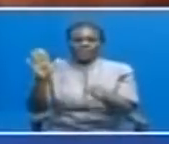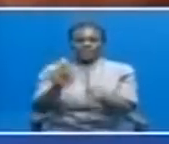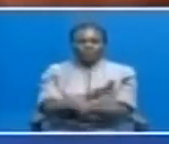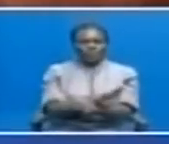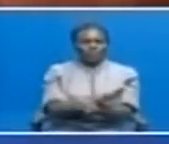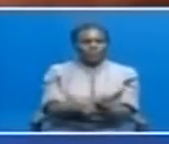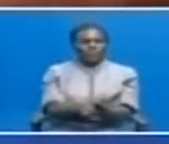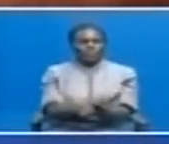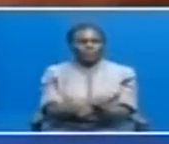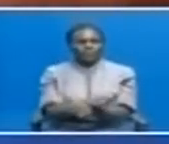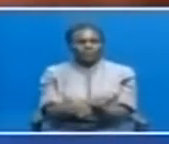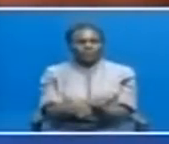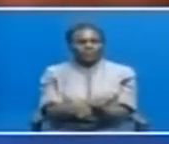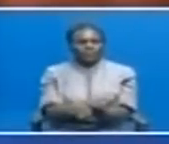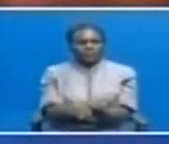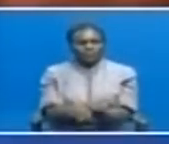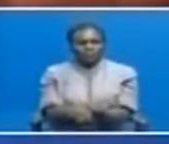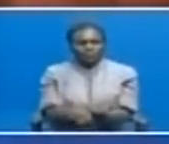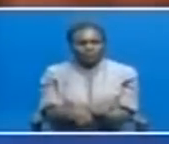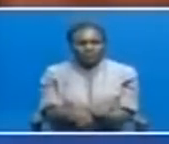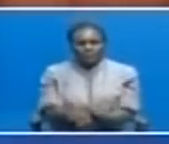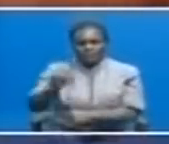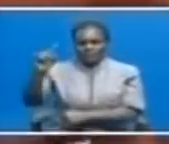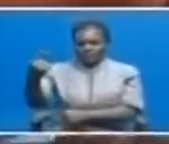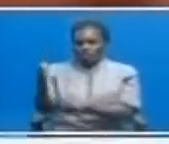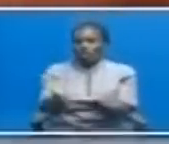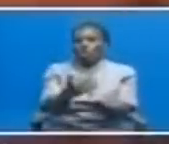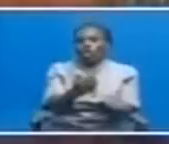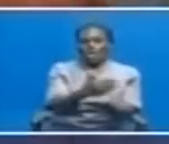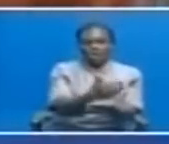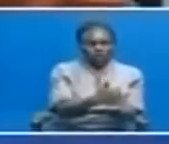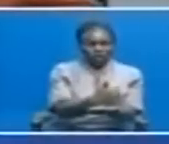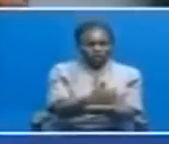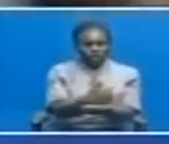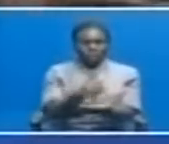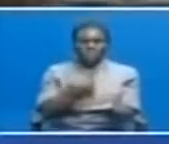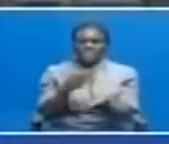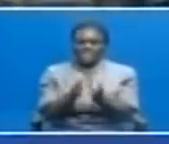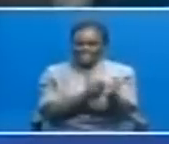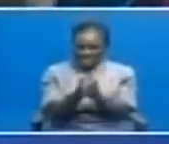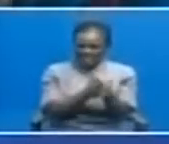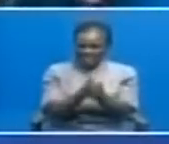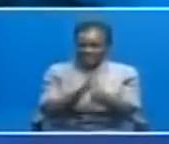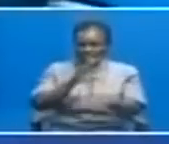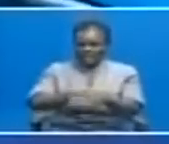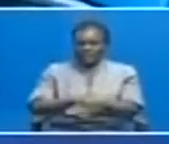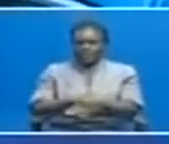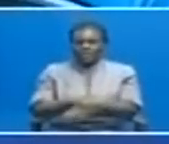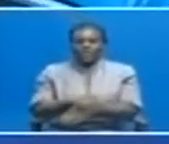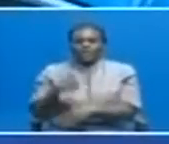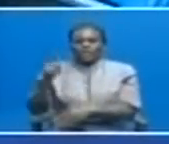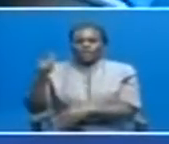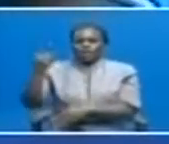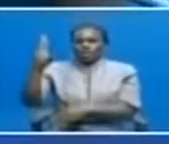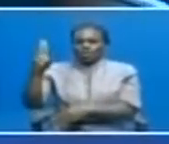coastal architecture of Kenya. And my first collection, I was so inspired by the Turkana, who used